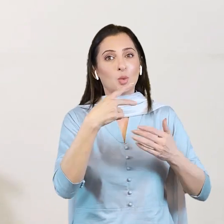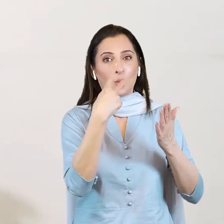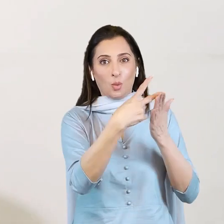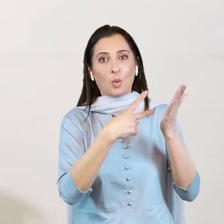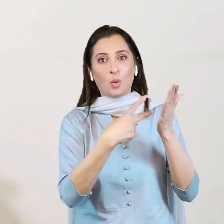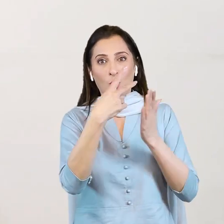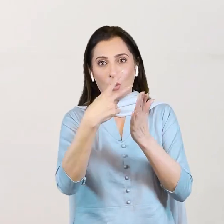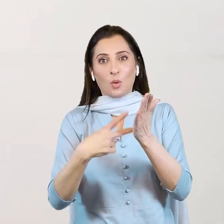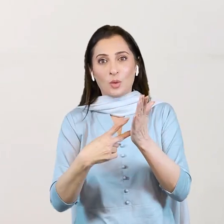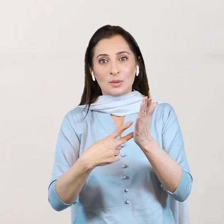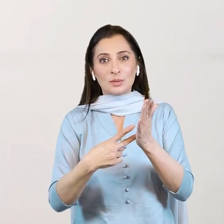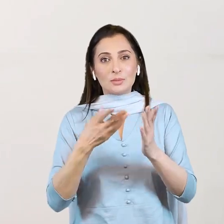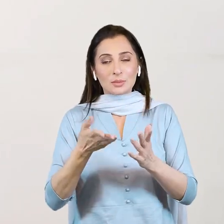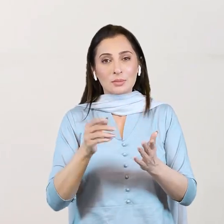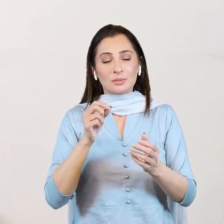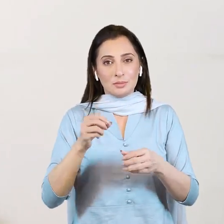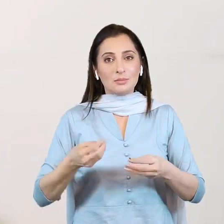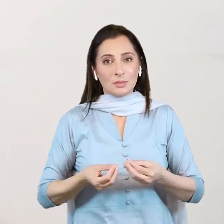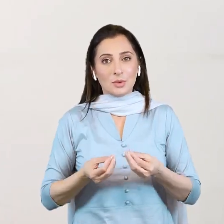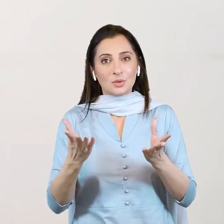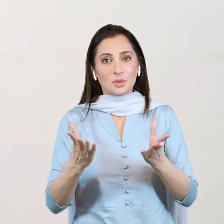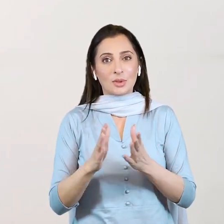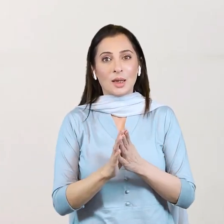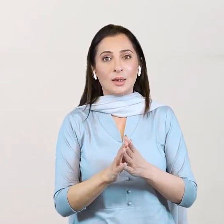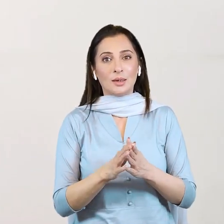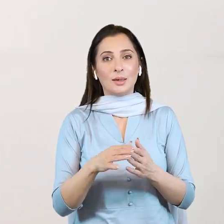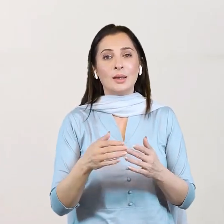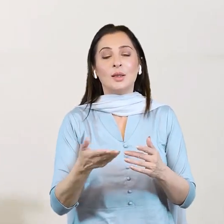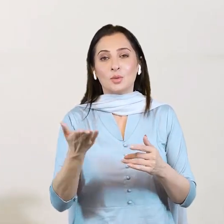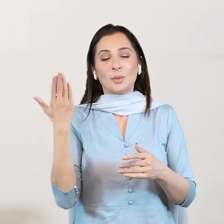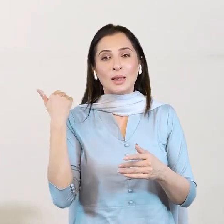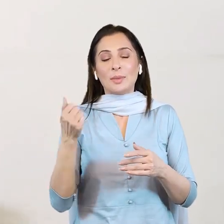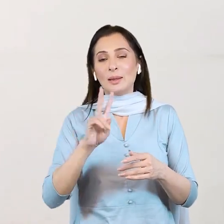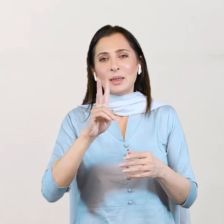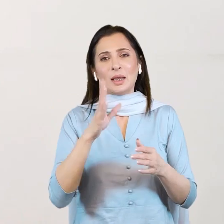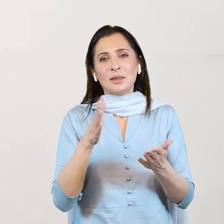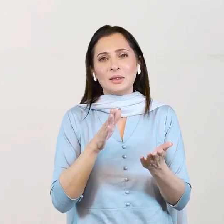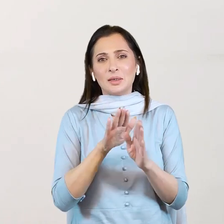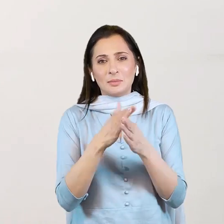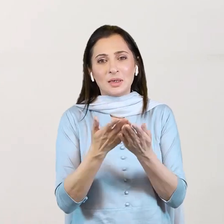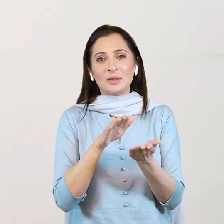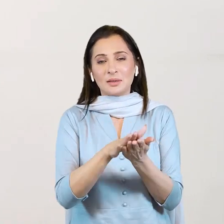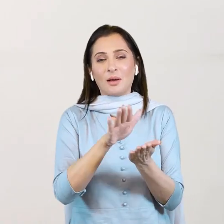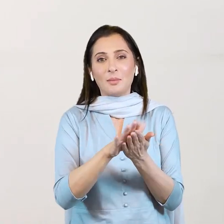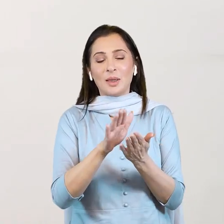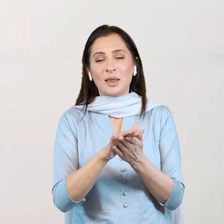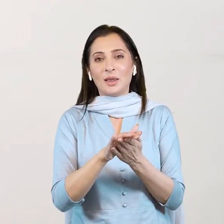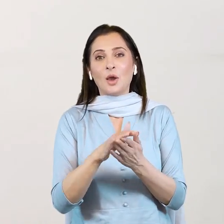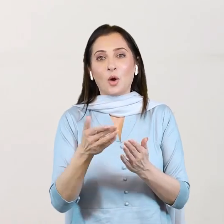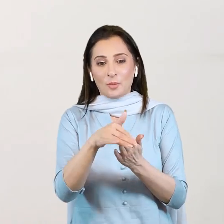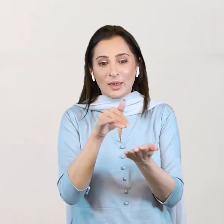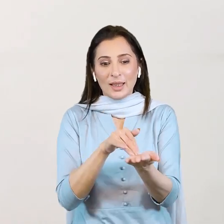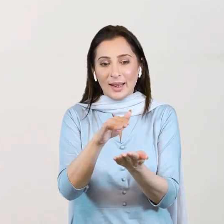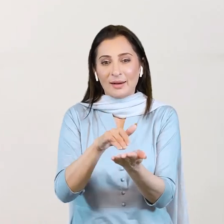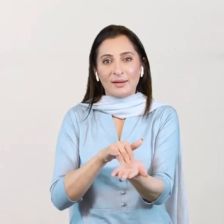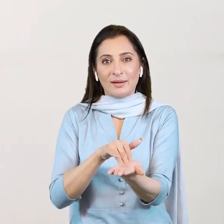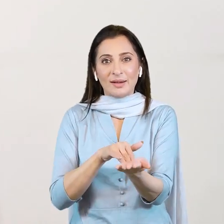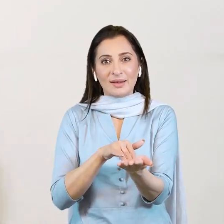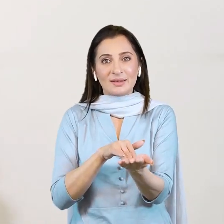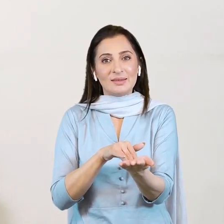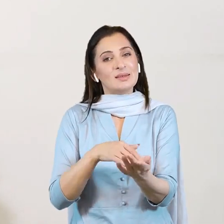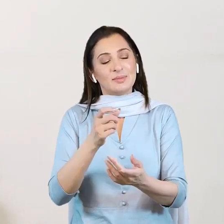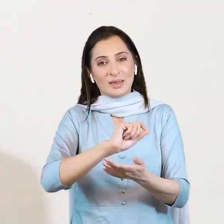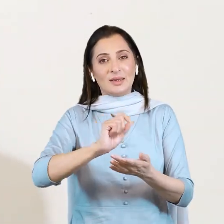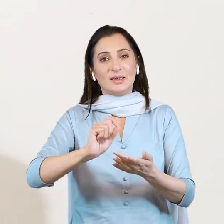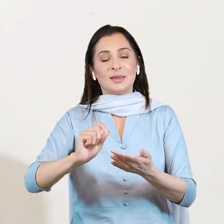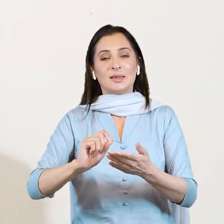Nobody Told You This Before, which, as I mentioned previously, is a collection of motivational articles. My aim with this book is to